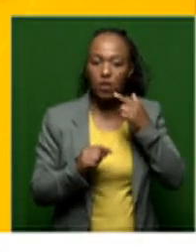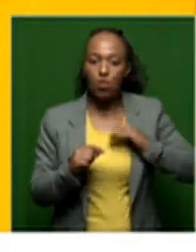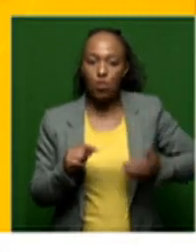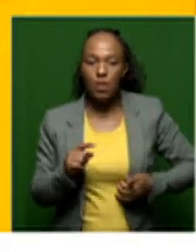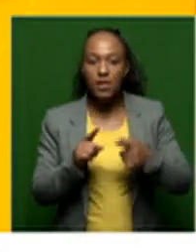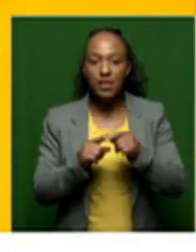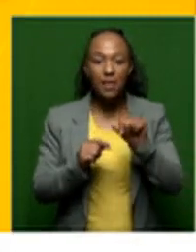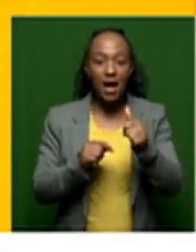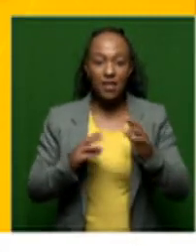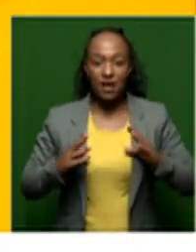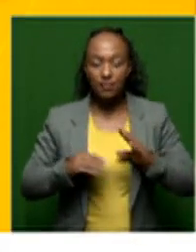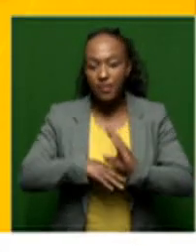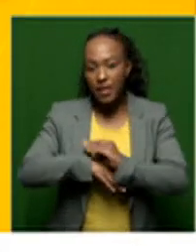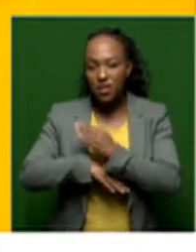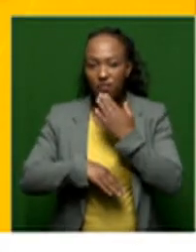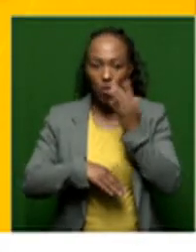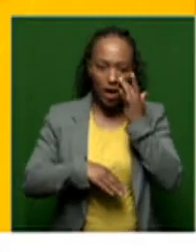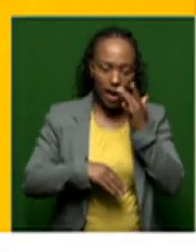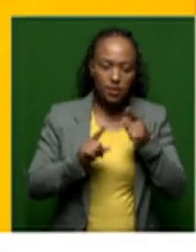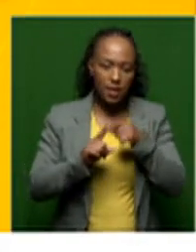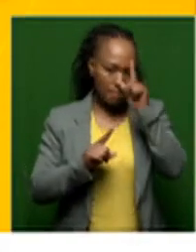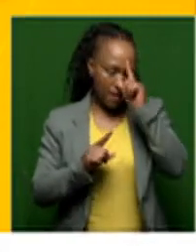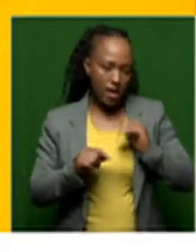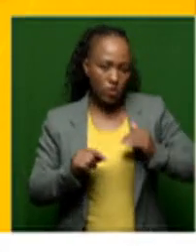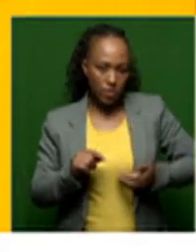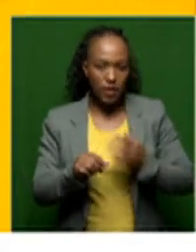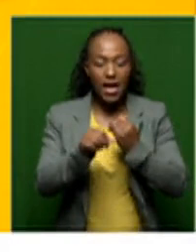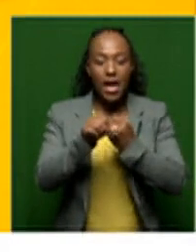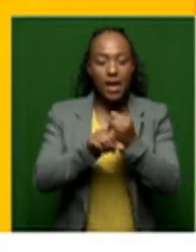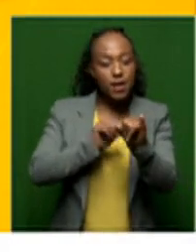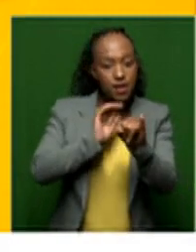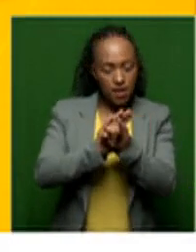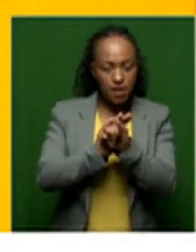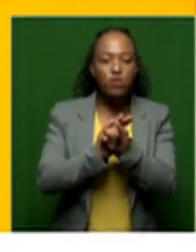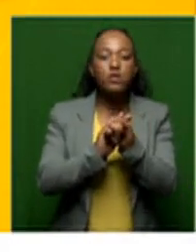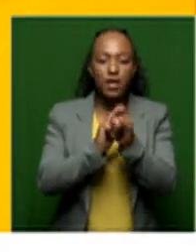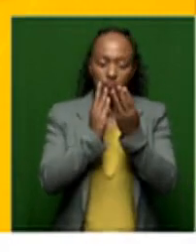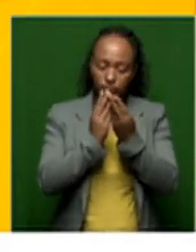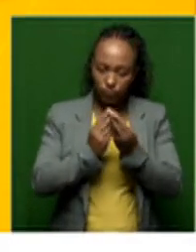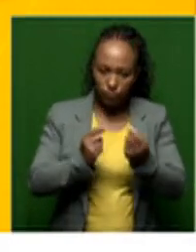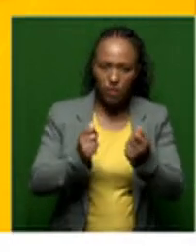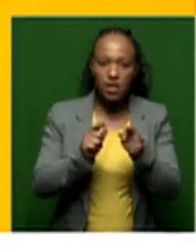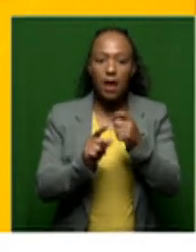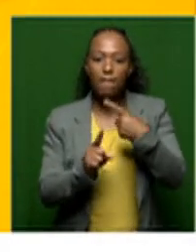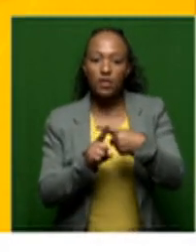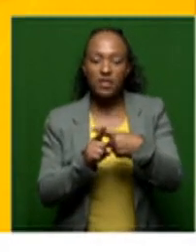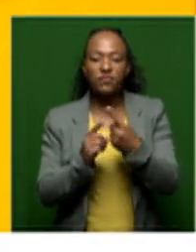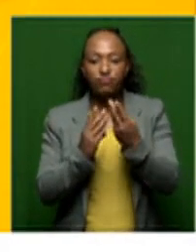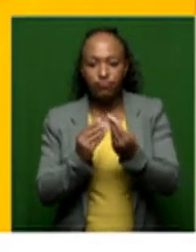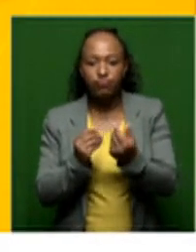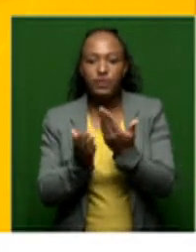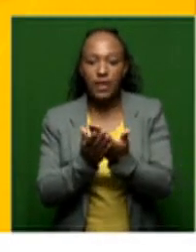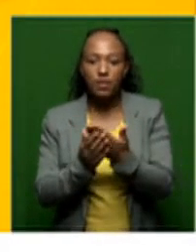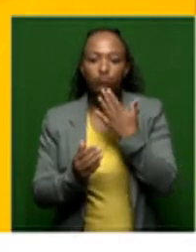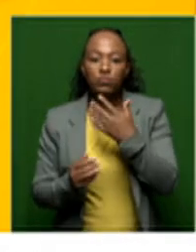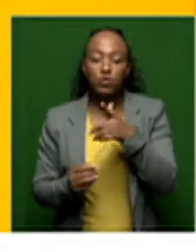common cancer among black and colored women. Early detection can lead to effective treatment and a positive prognosis. Well, joining us